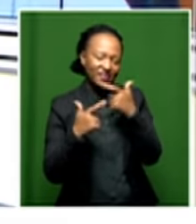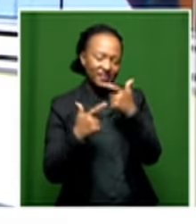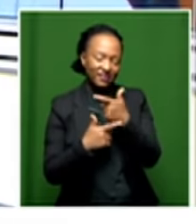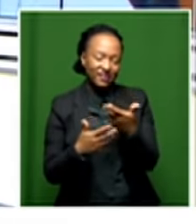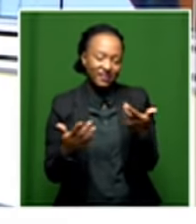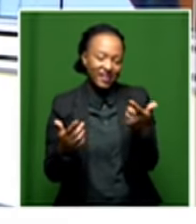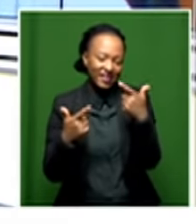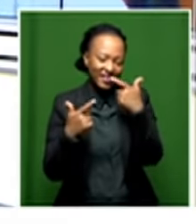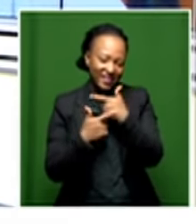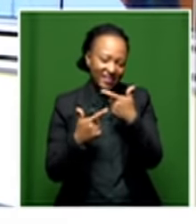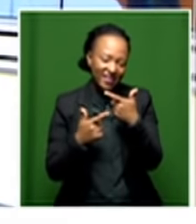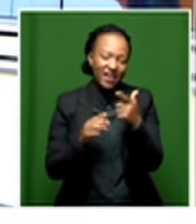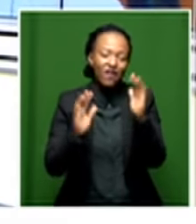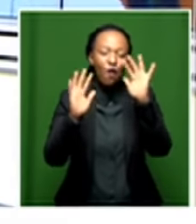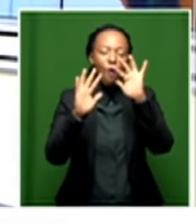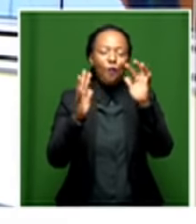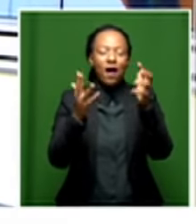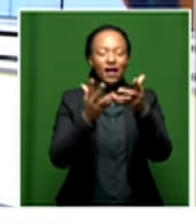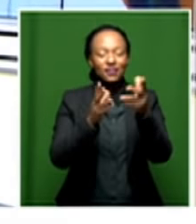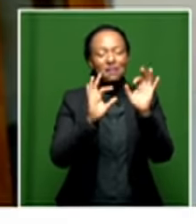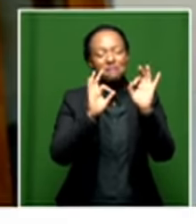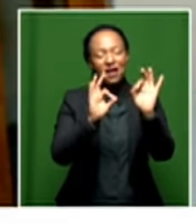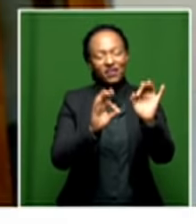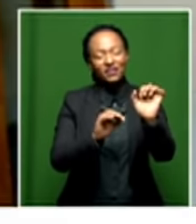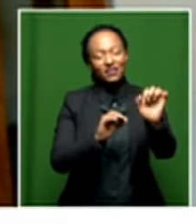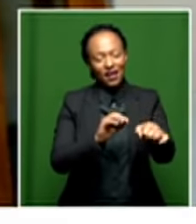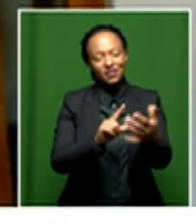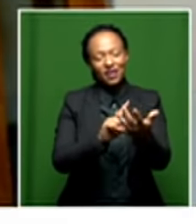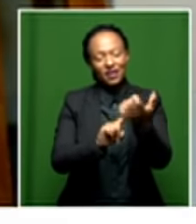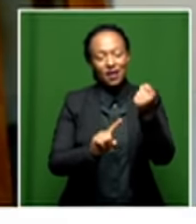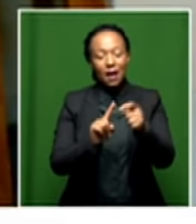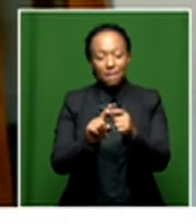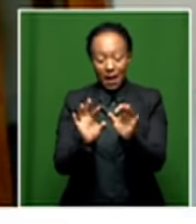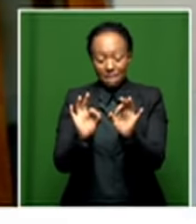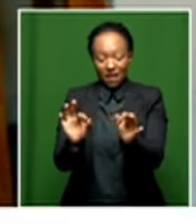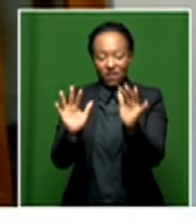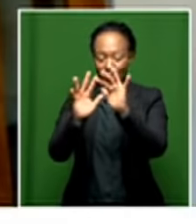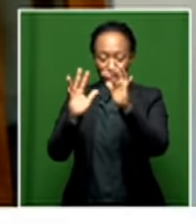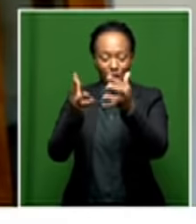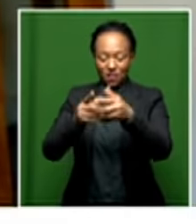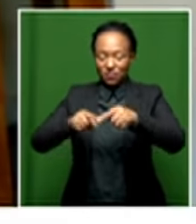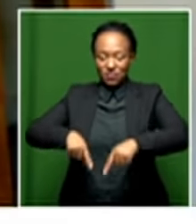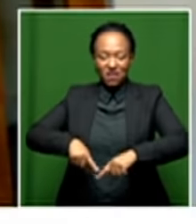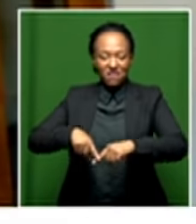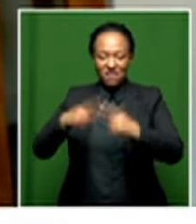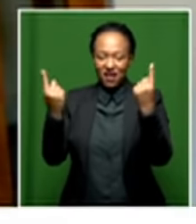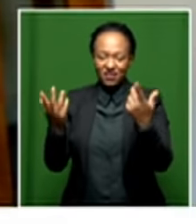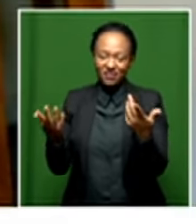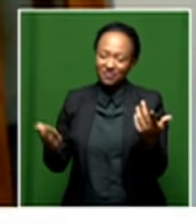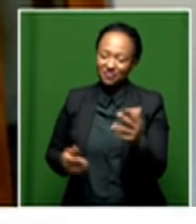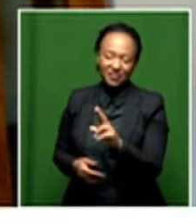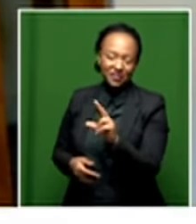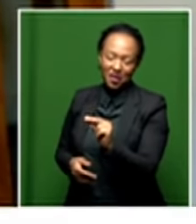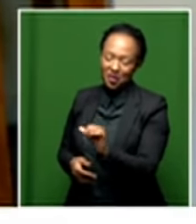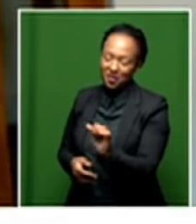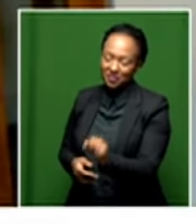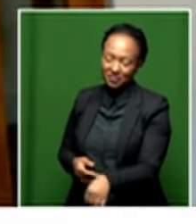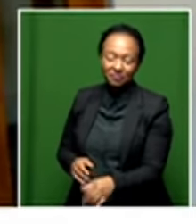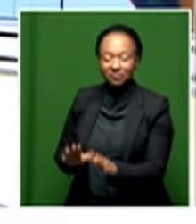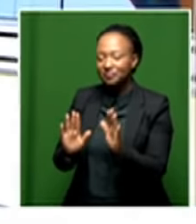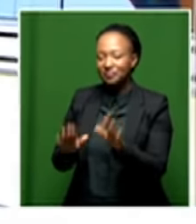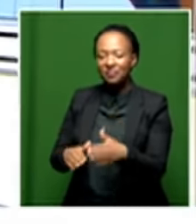In the perfect world, it will be, but we're not living in a perfect world. No, unfortunately we aren't. Let's